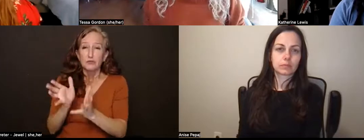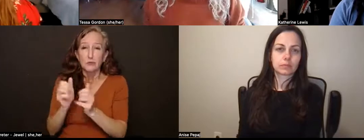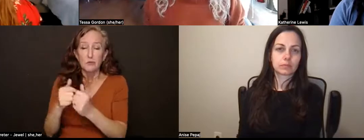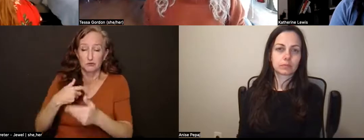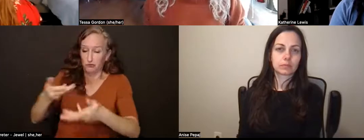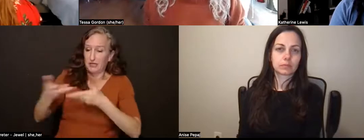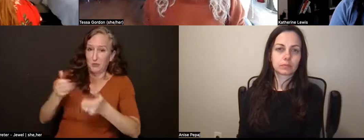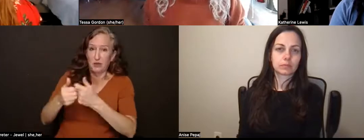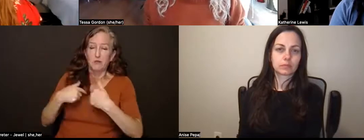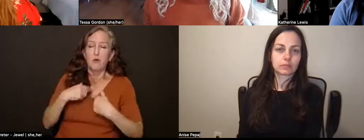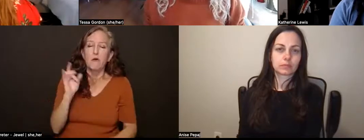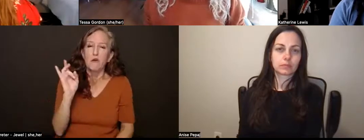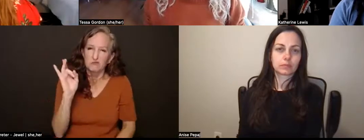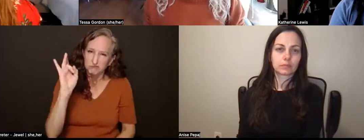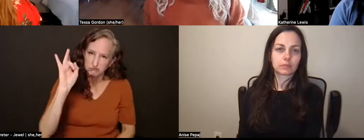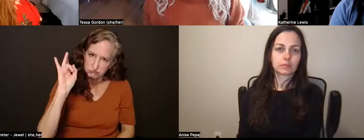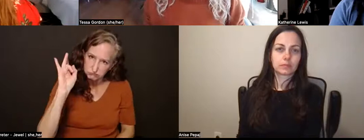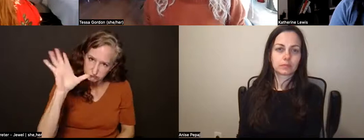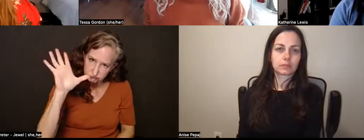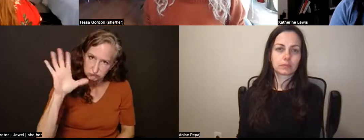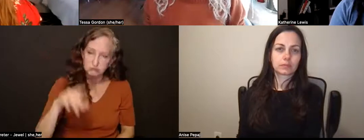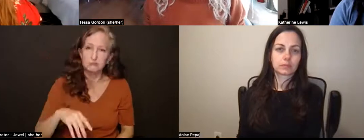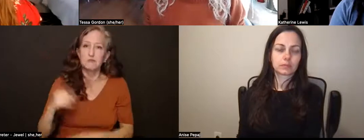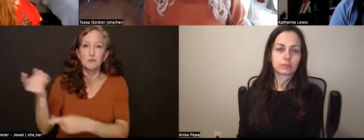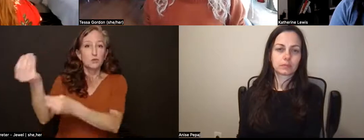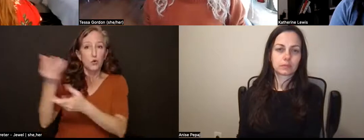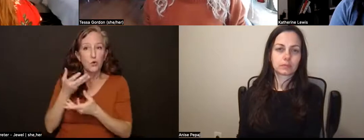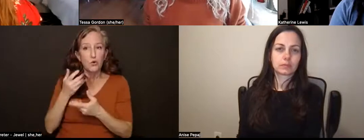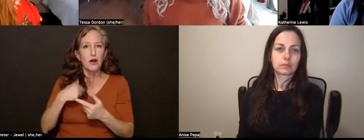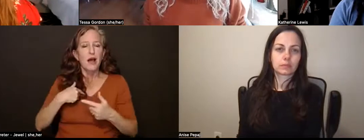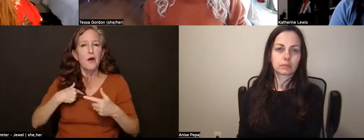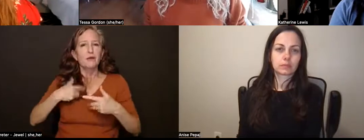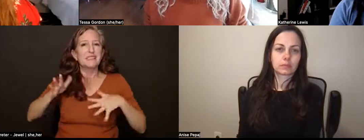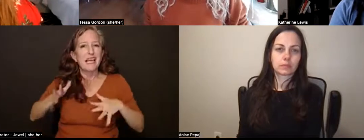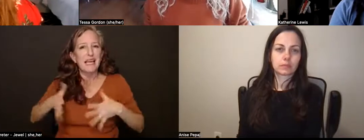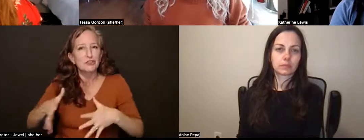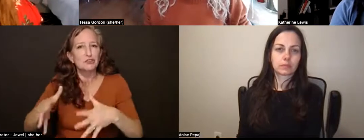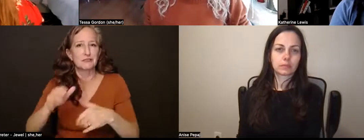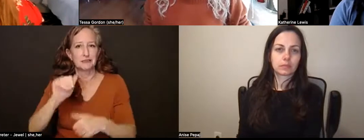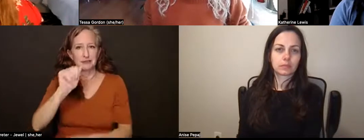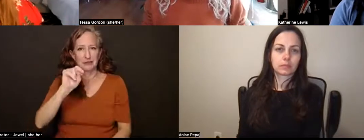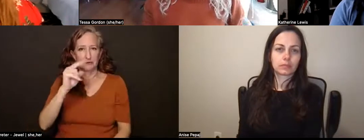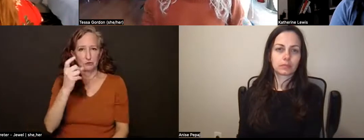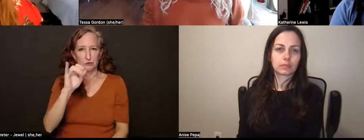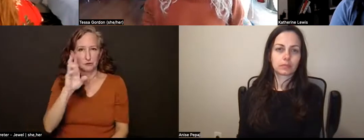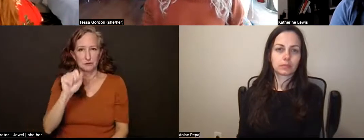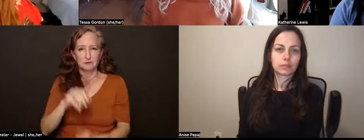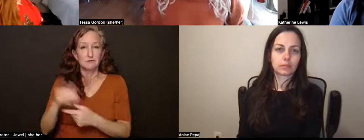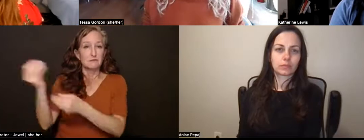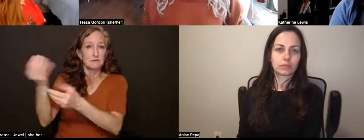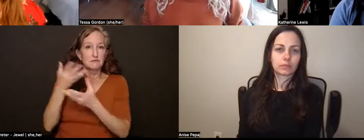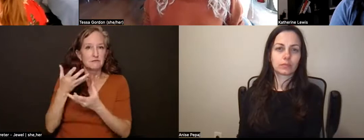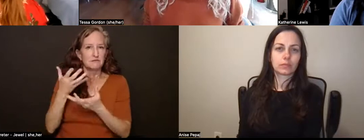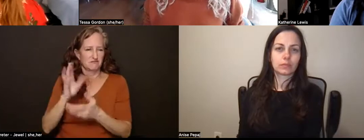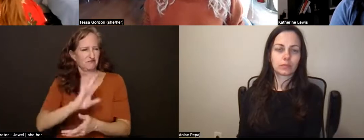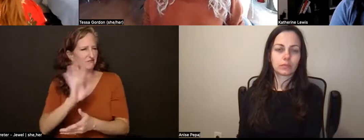horribly. I was told that I was anxious. I was told that I could not get tested